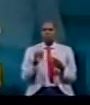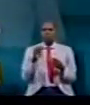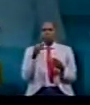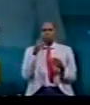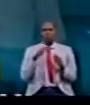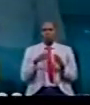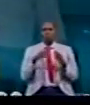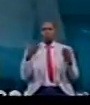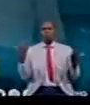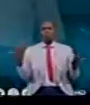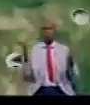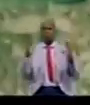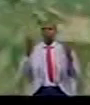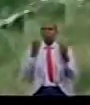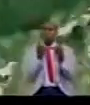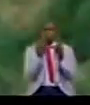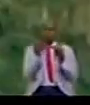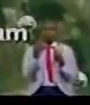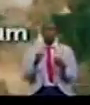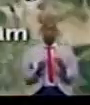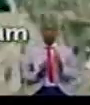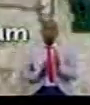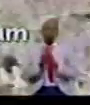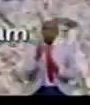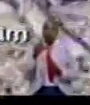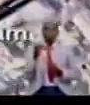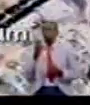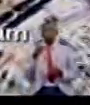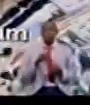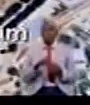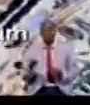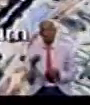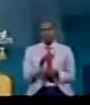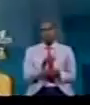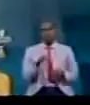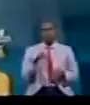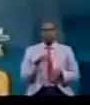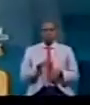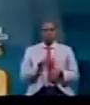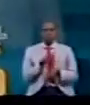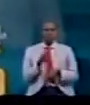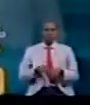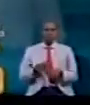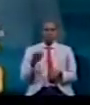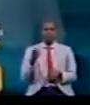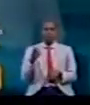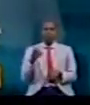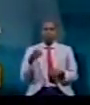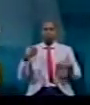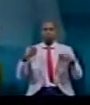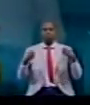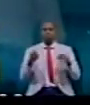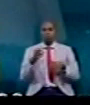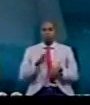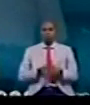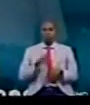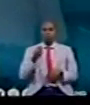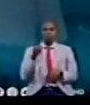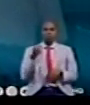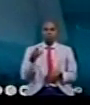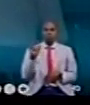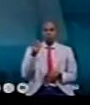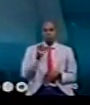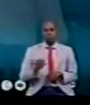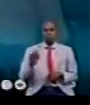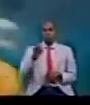at a tender age. If I'm not mistaken, that sister cannot be more than 35. I'm telling you to tell